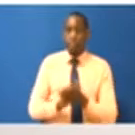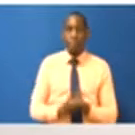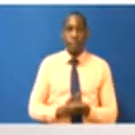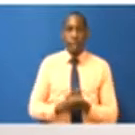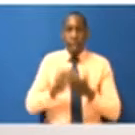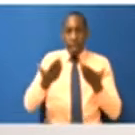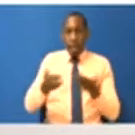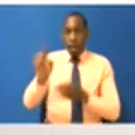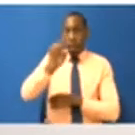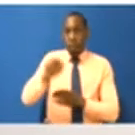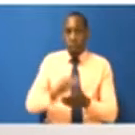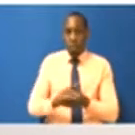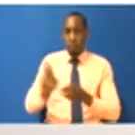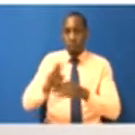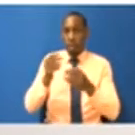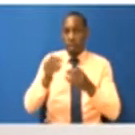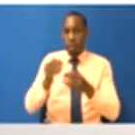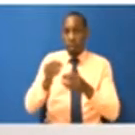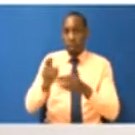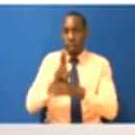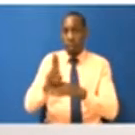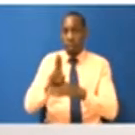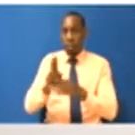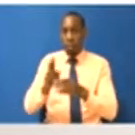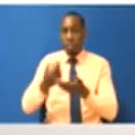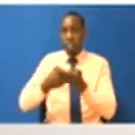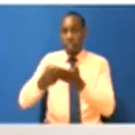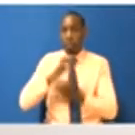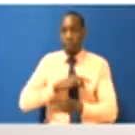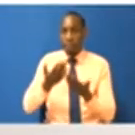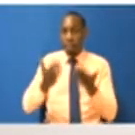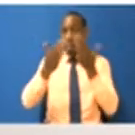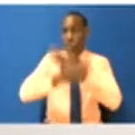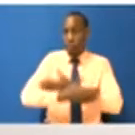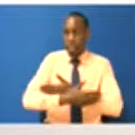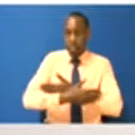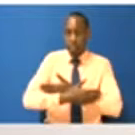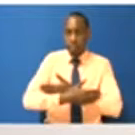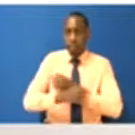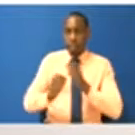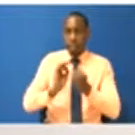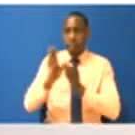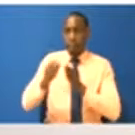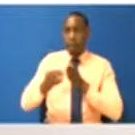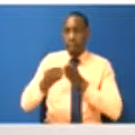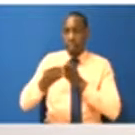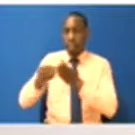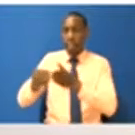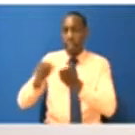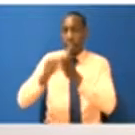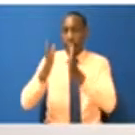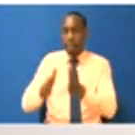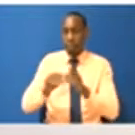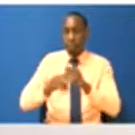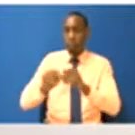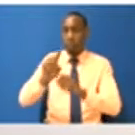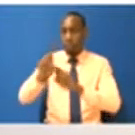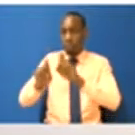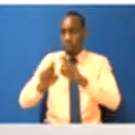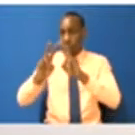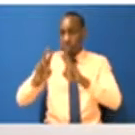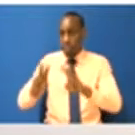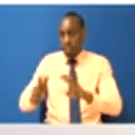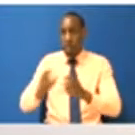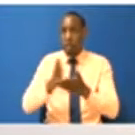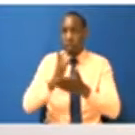that how do you capitalize on a debate like this tonight if you're one of the leading two as per opinion polls